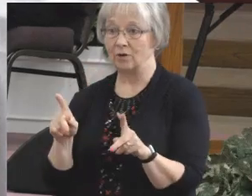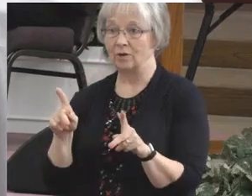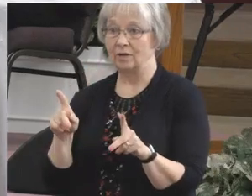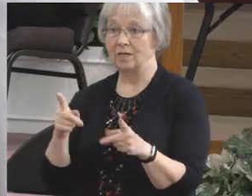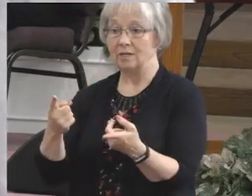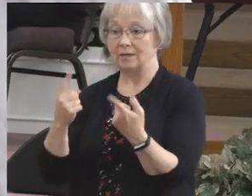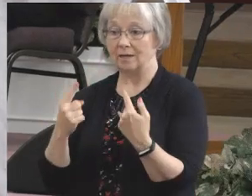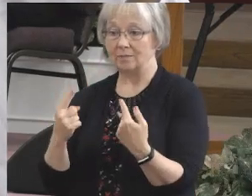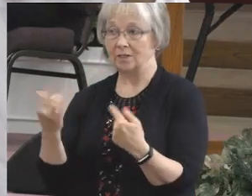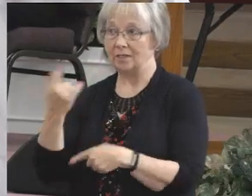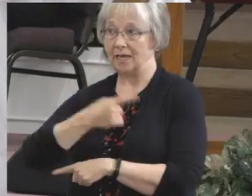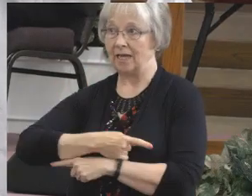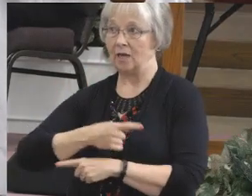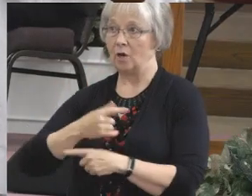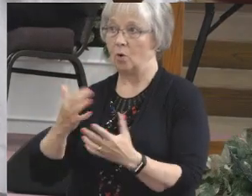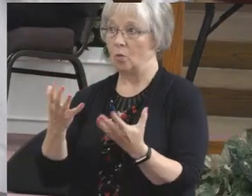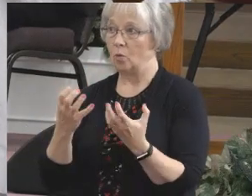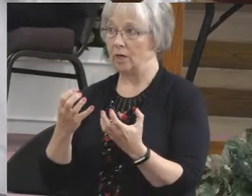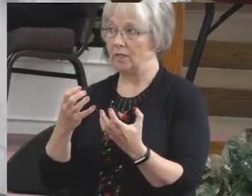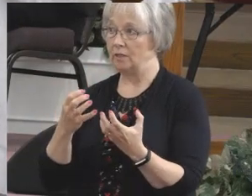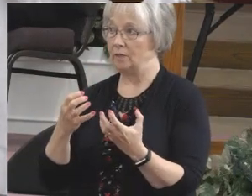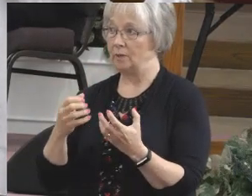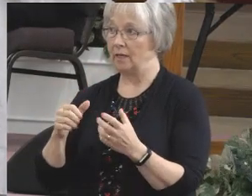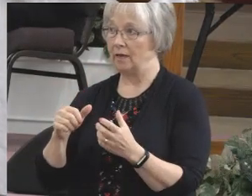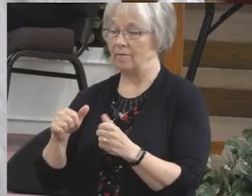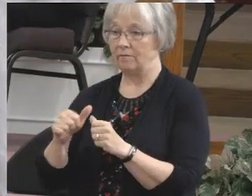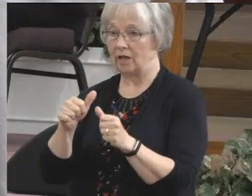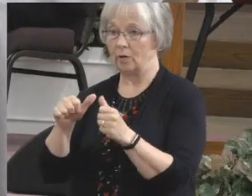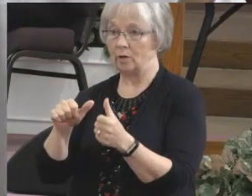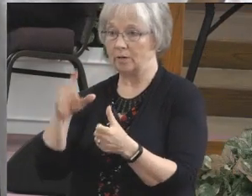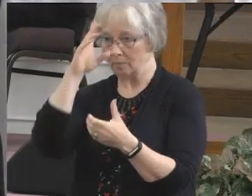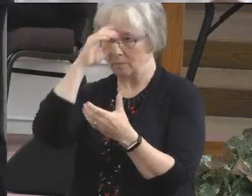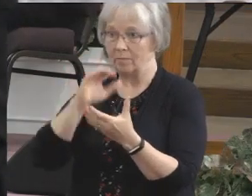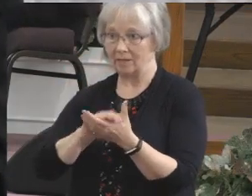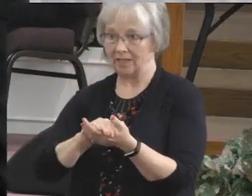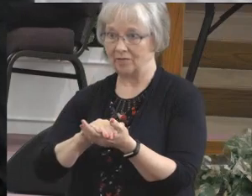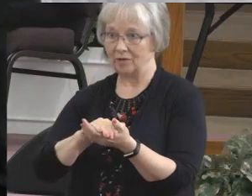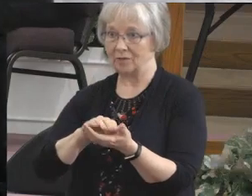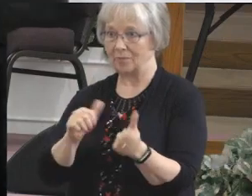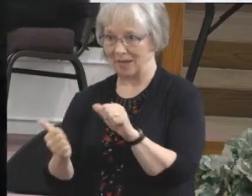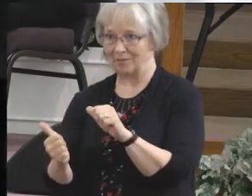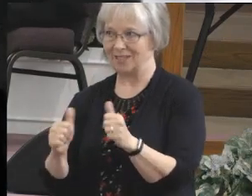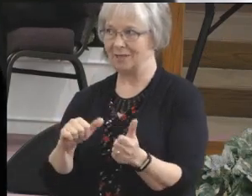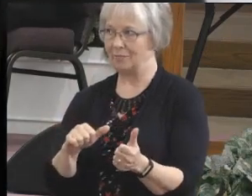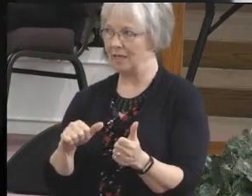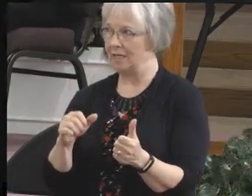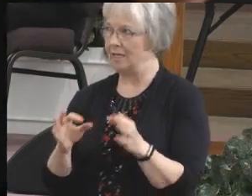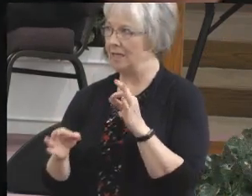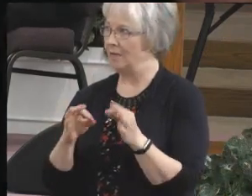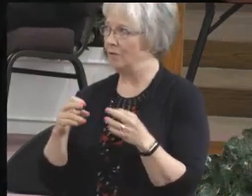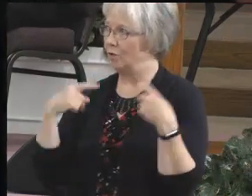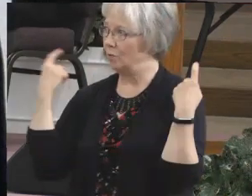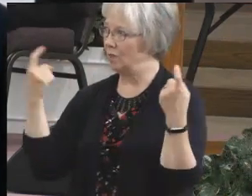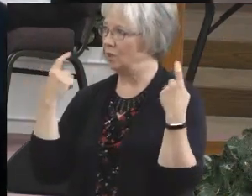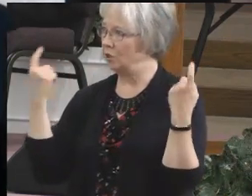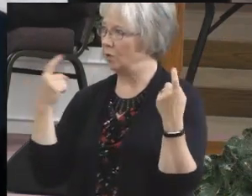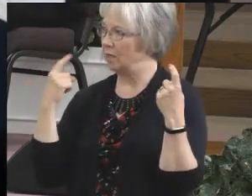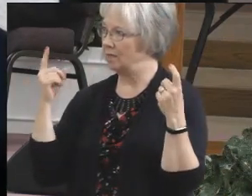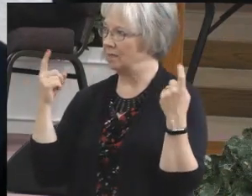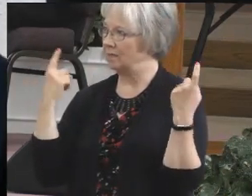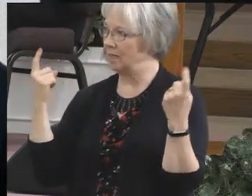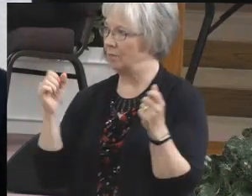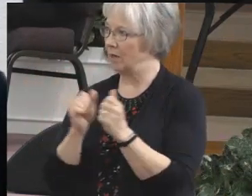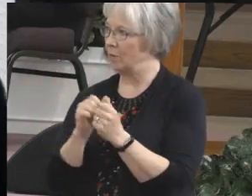a part of this church family and follow in believer's baptism. So if you rejoice and celebrate with his